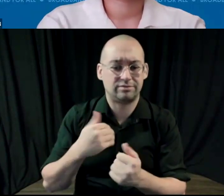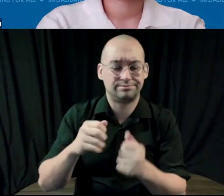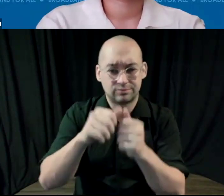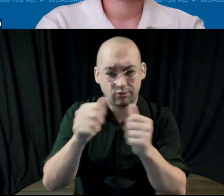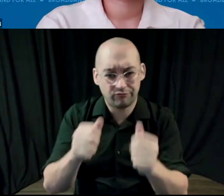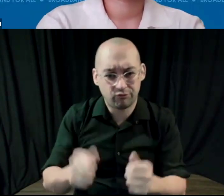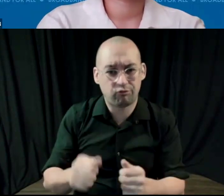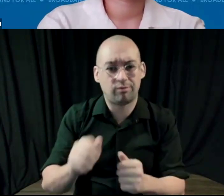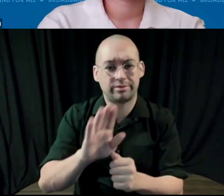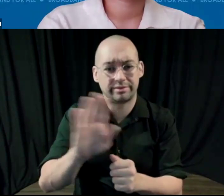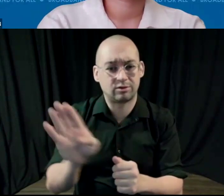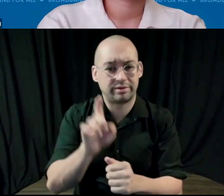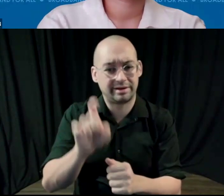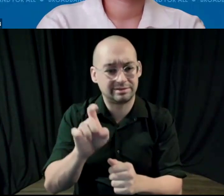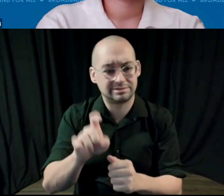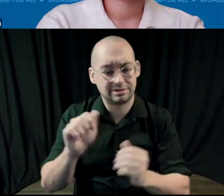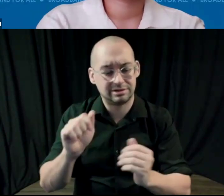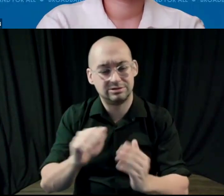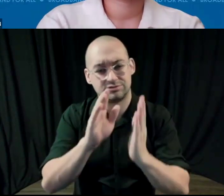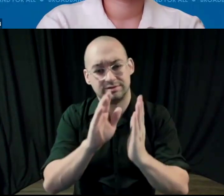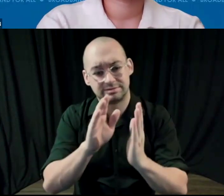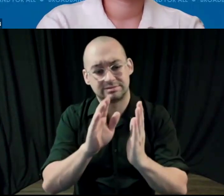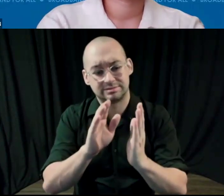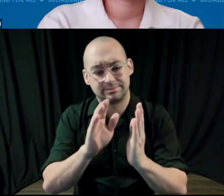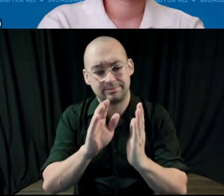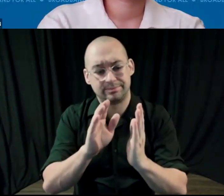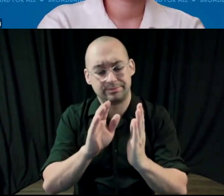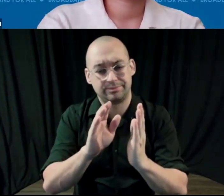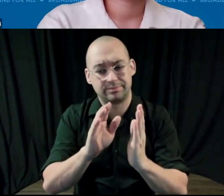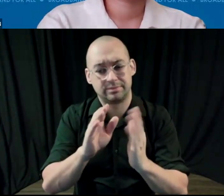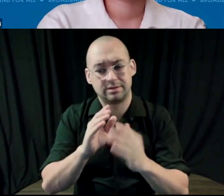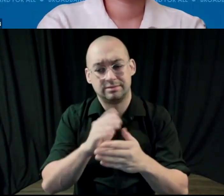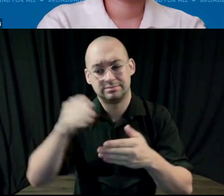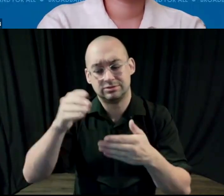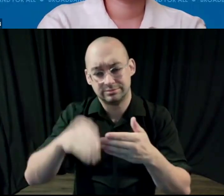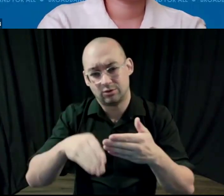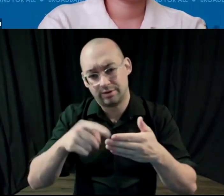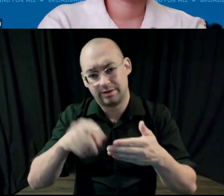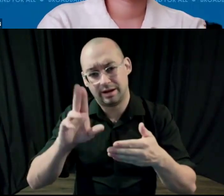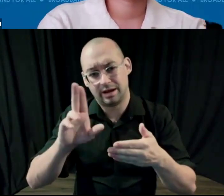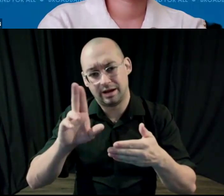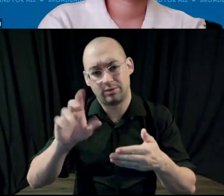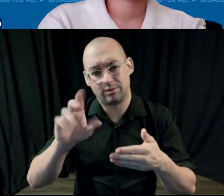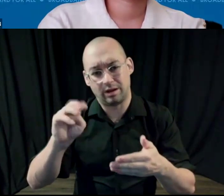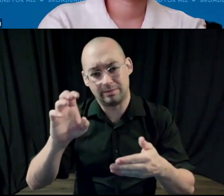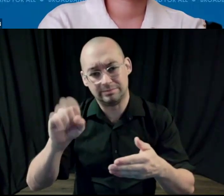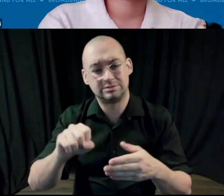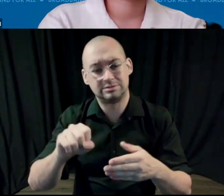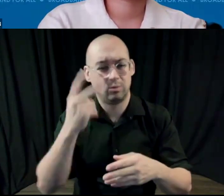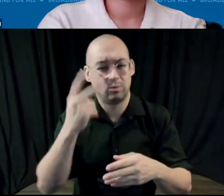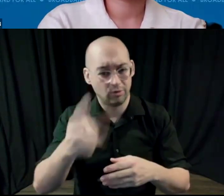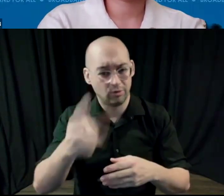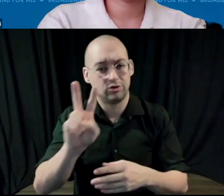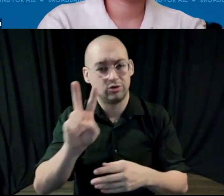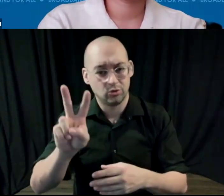of them, addressing the measurable objectives and the outcomes in the plan. We're looking at 2 of those,